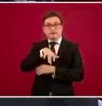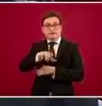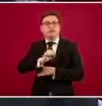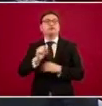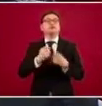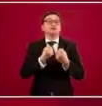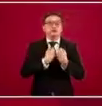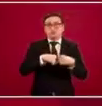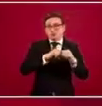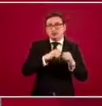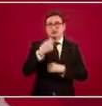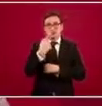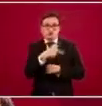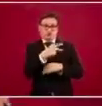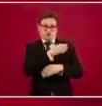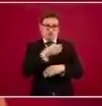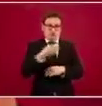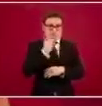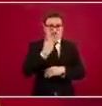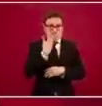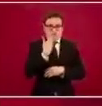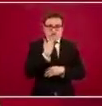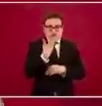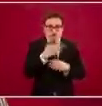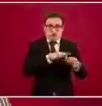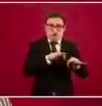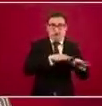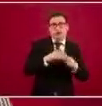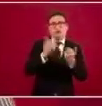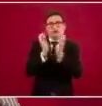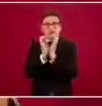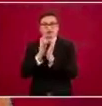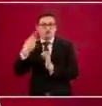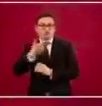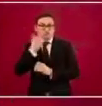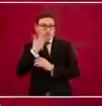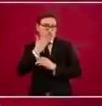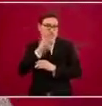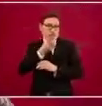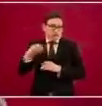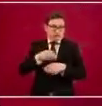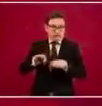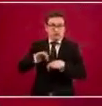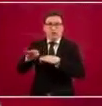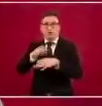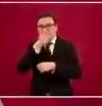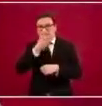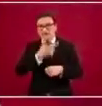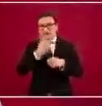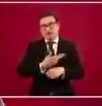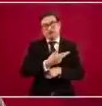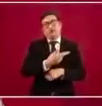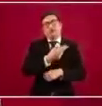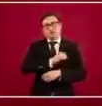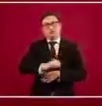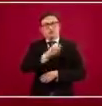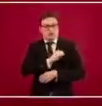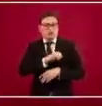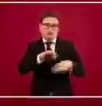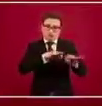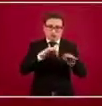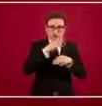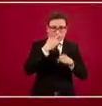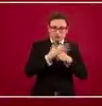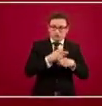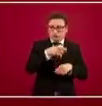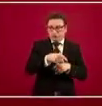And what you're talking about, the operative commands, each institution has its own operative command. ISTE has its own,